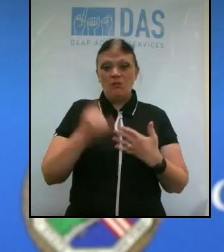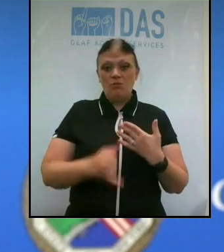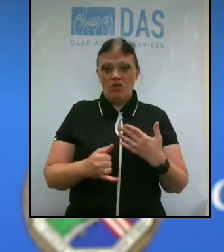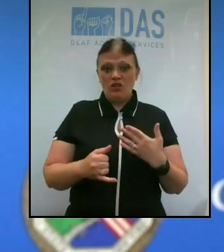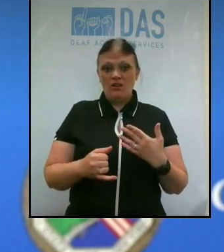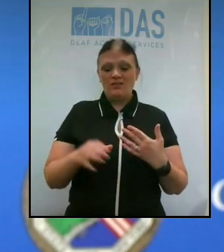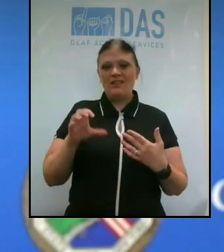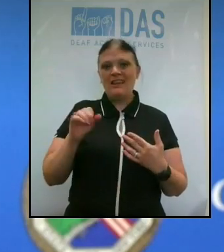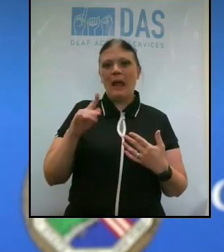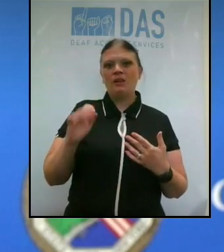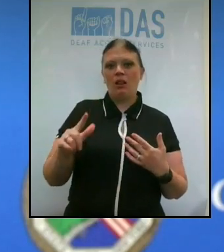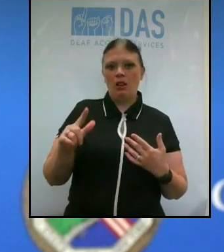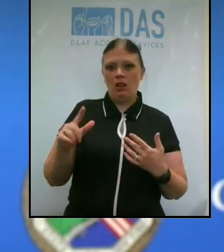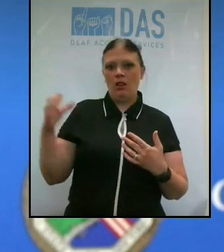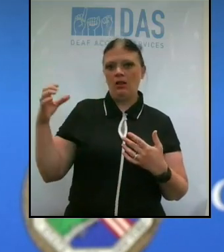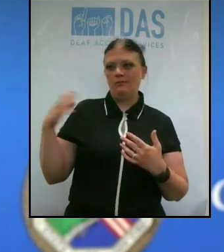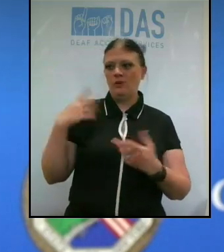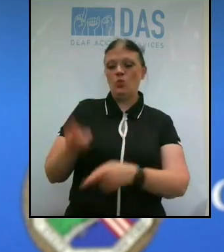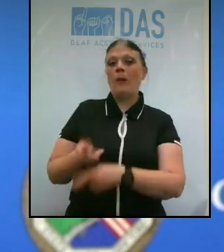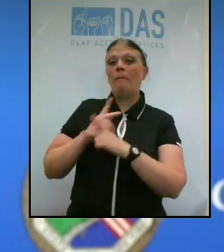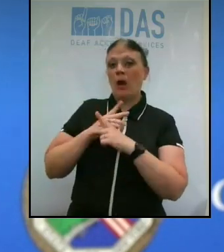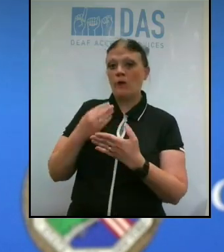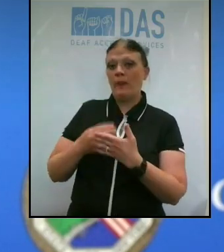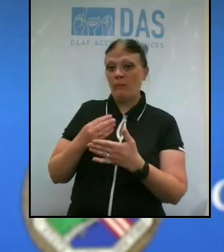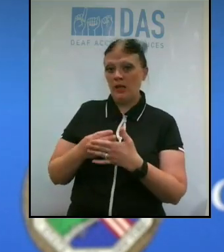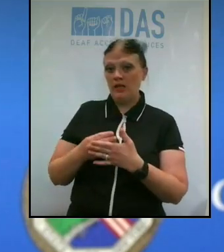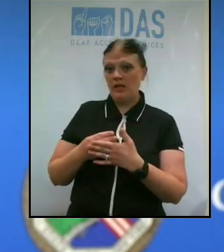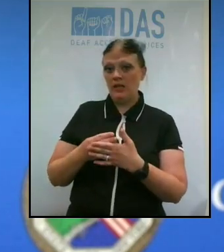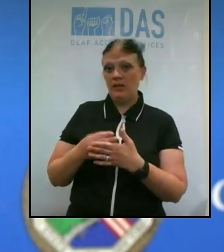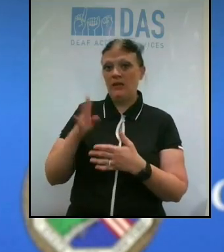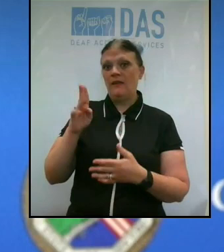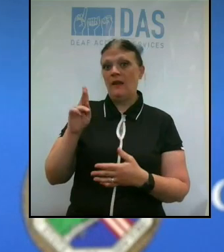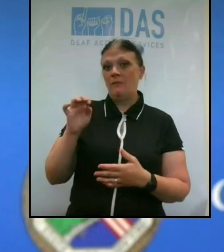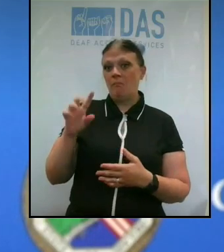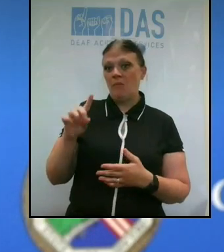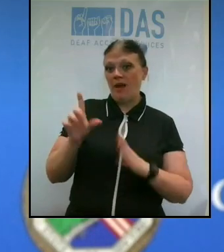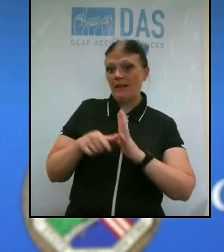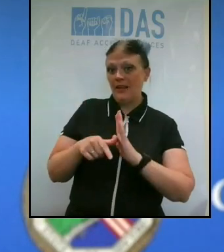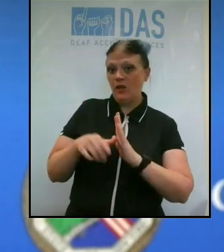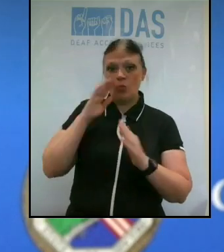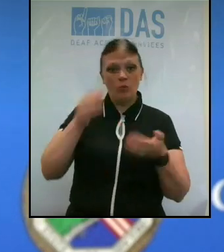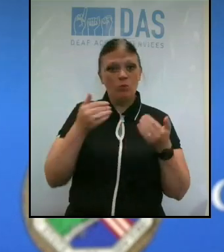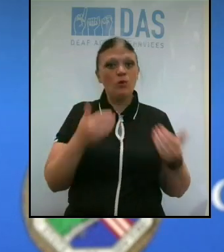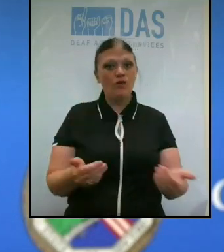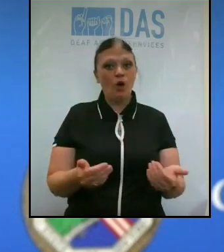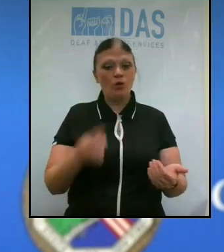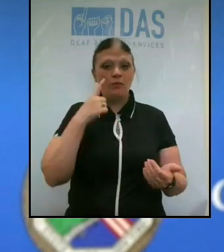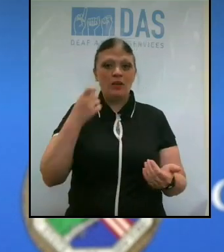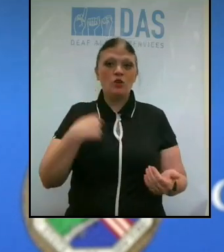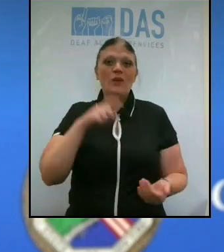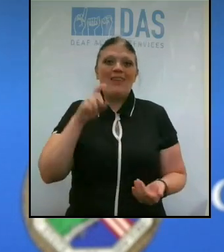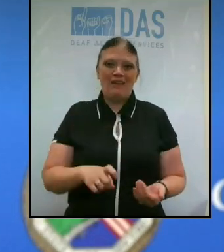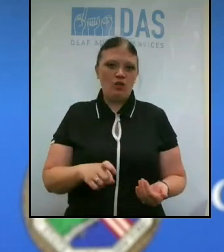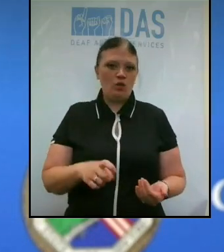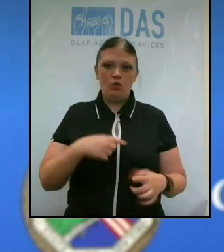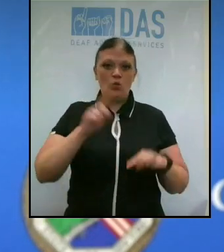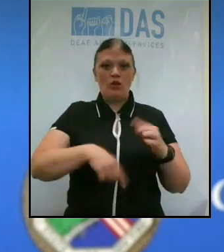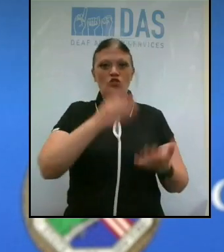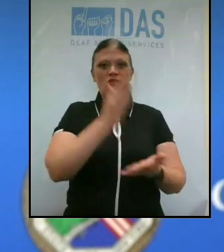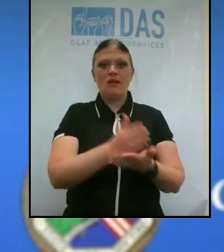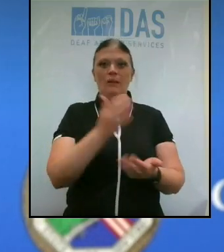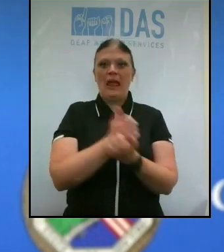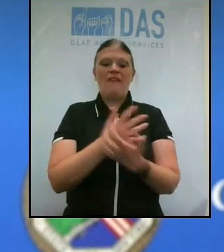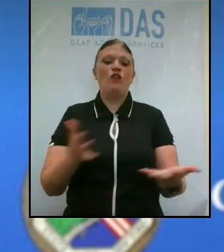capital projects in which we borrow the money, and we expect to bond those later in the year, we will be moving forward because we have to. We can't just stop